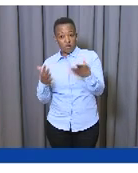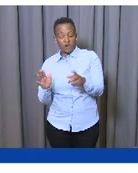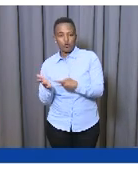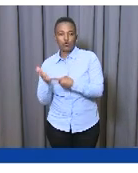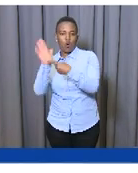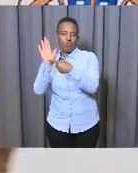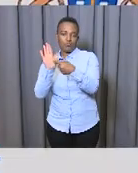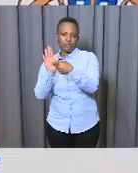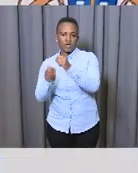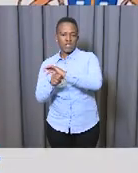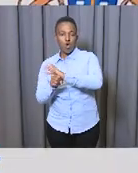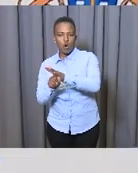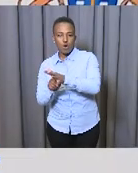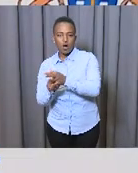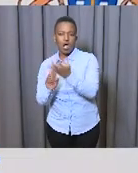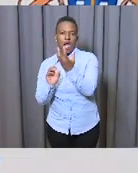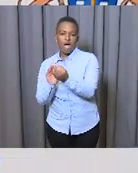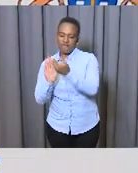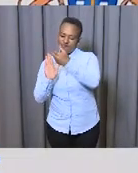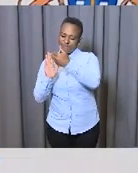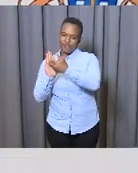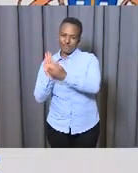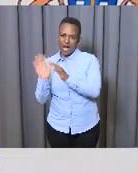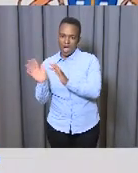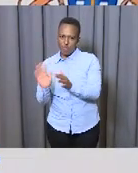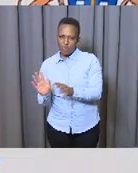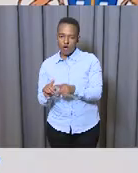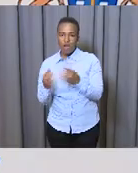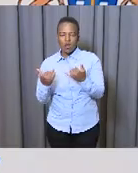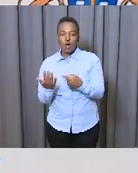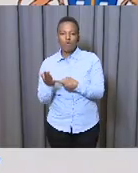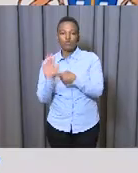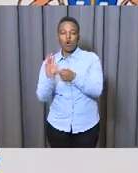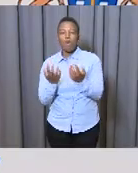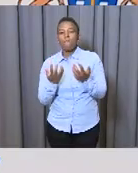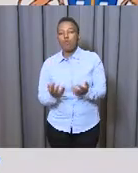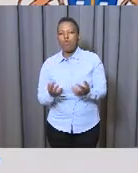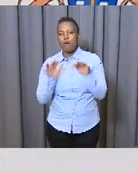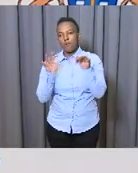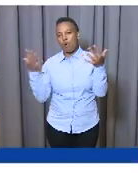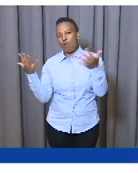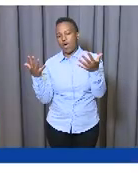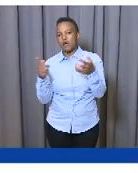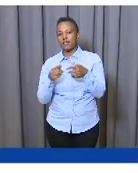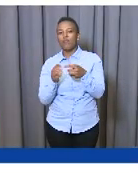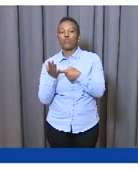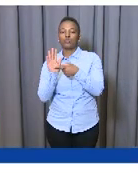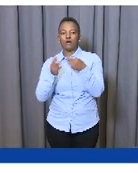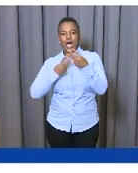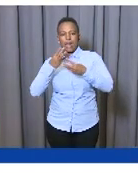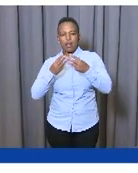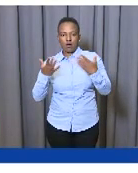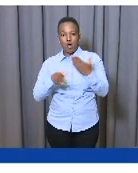Cases, we're mapping now. Poverty, we are also mapping unemployment in the